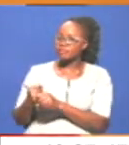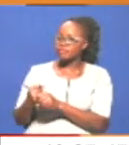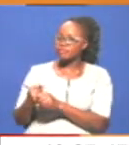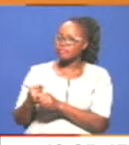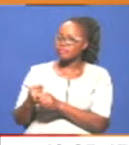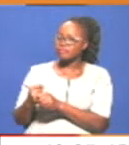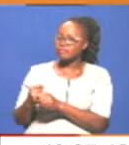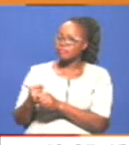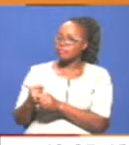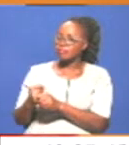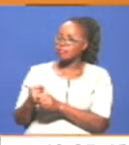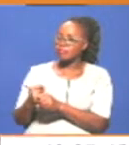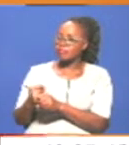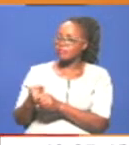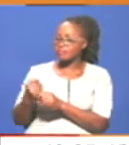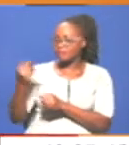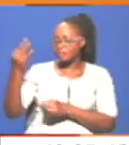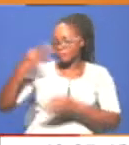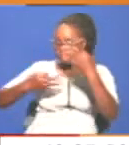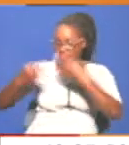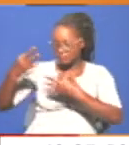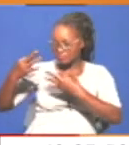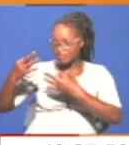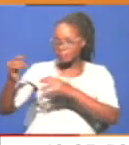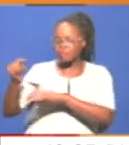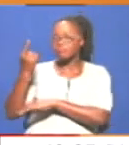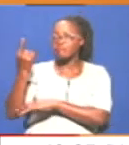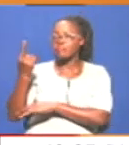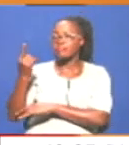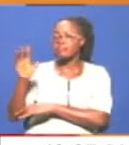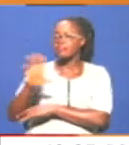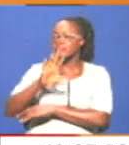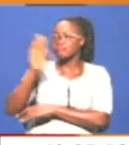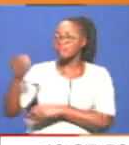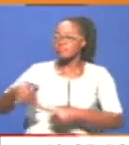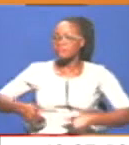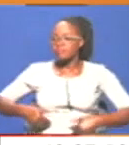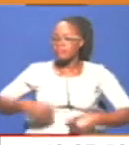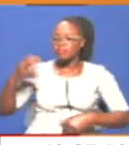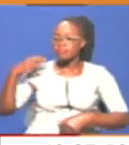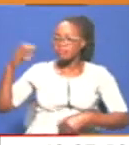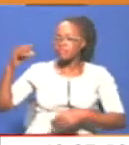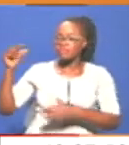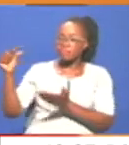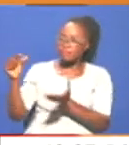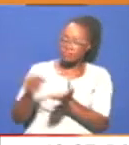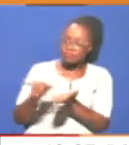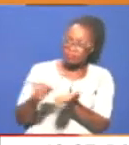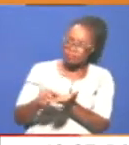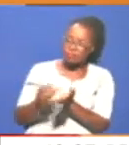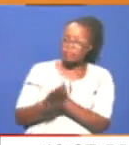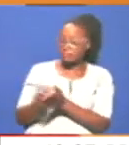year, face-to-face event, was the African Youth Championships in Ghana. And then this is the second